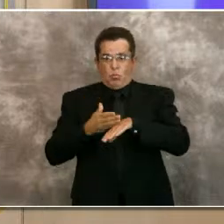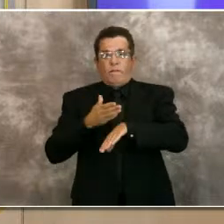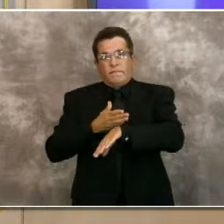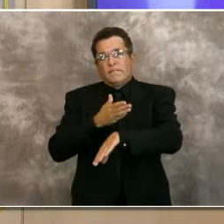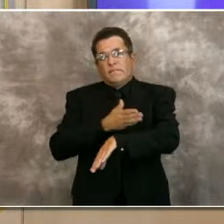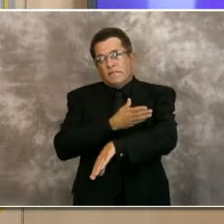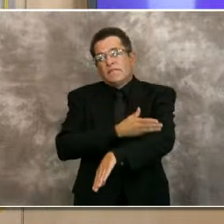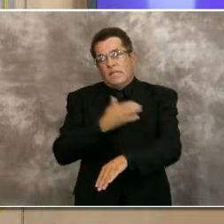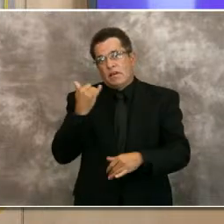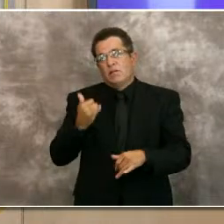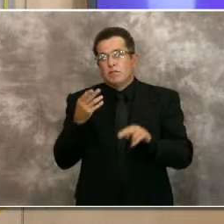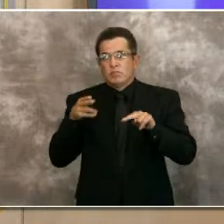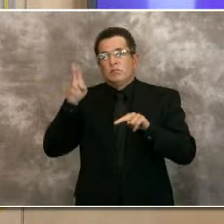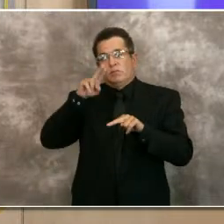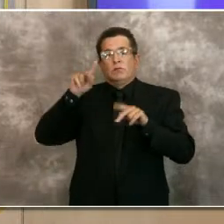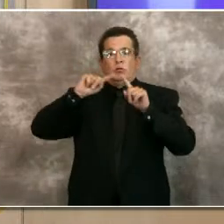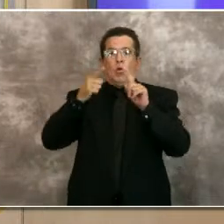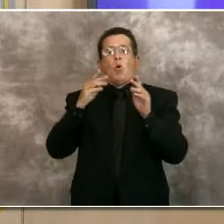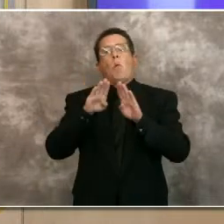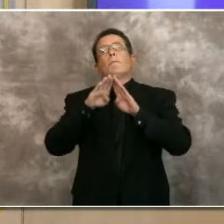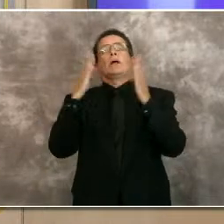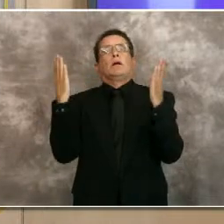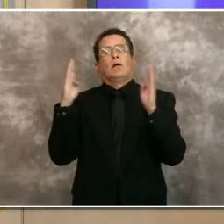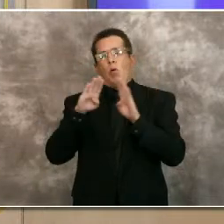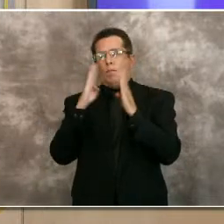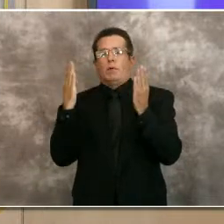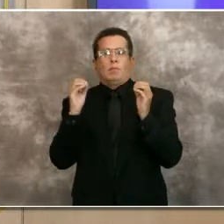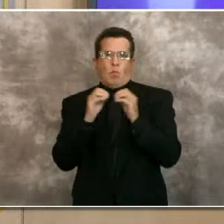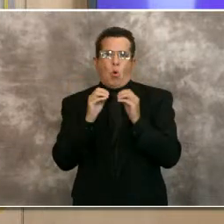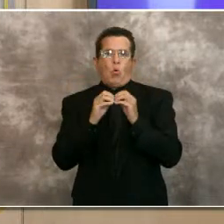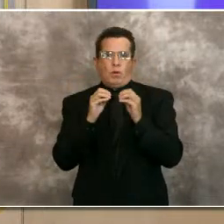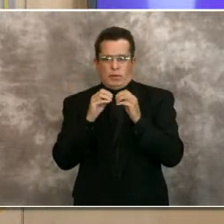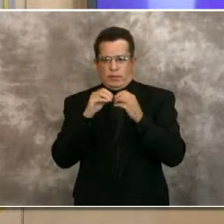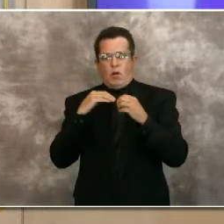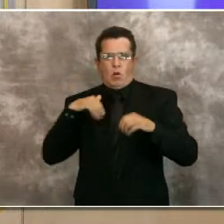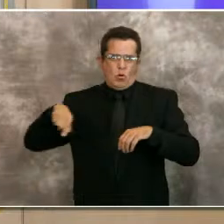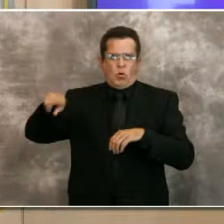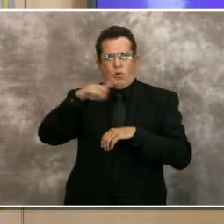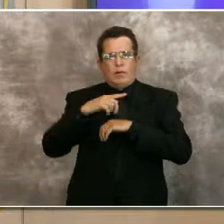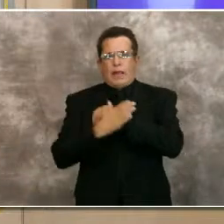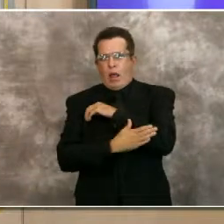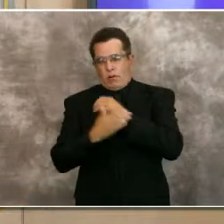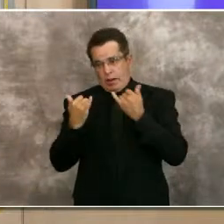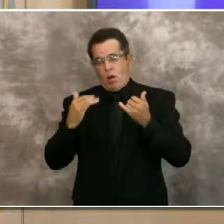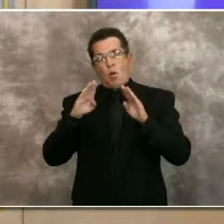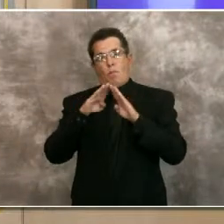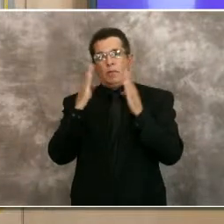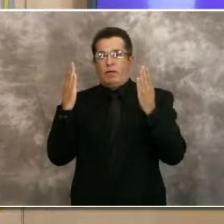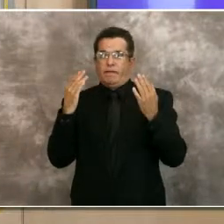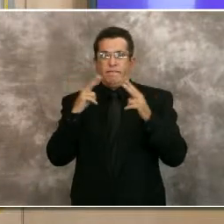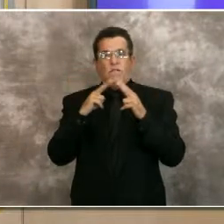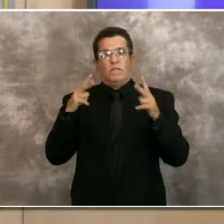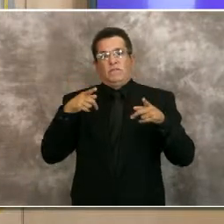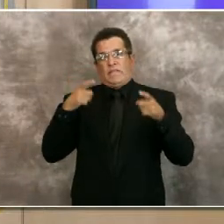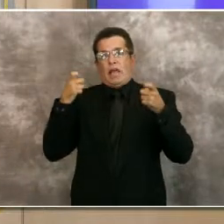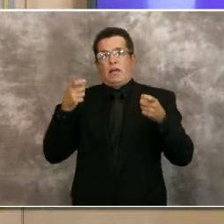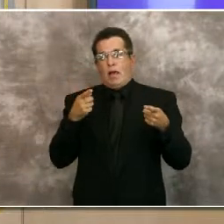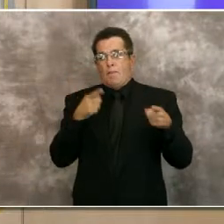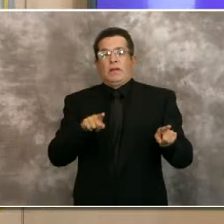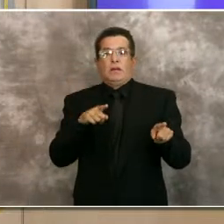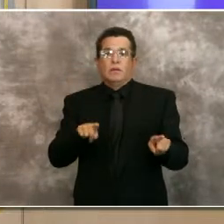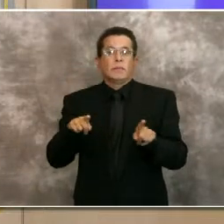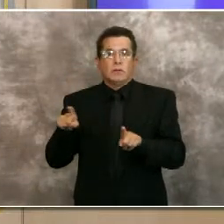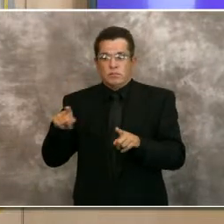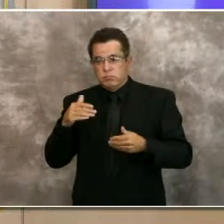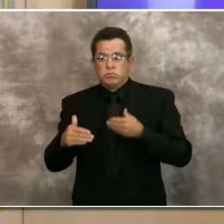already steadily moving to reopen all sectors of our society. It's happening so fast that since we last spoke,